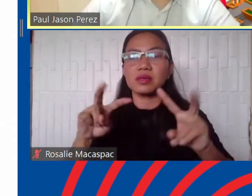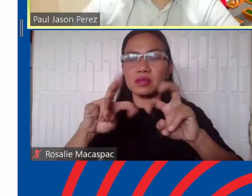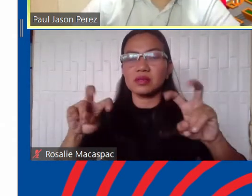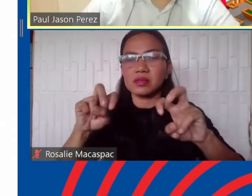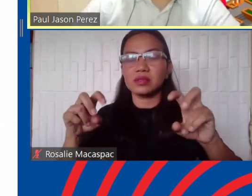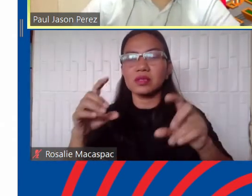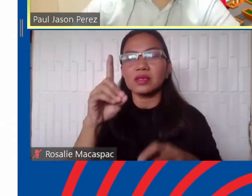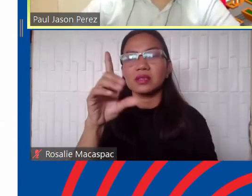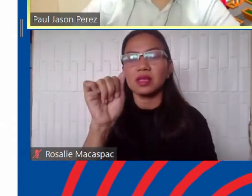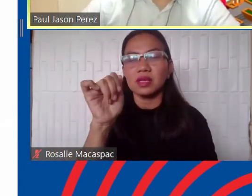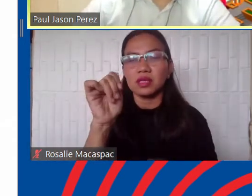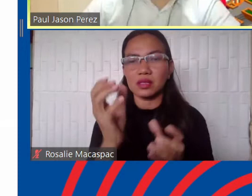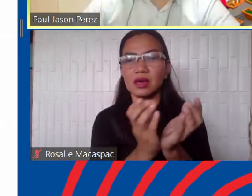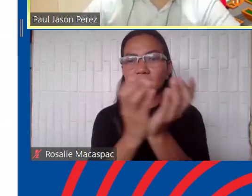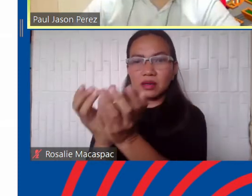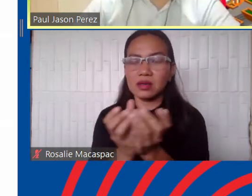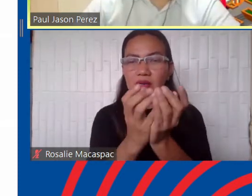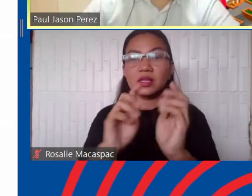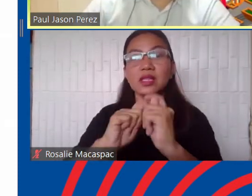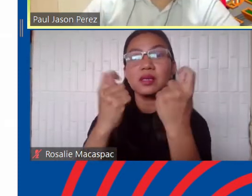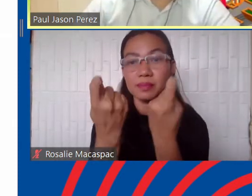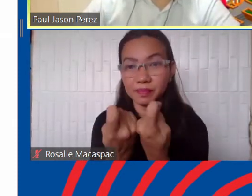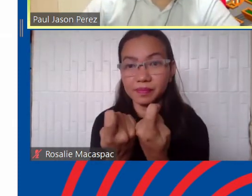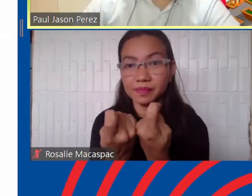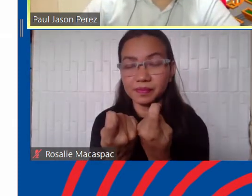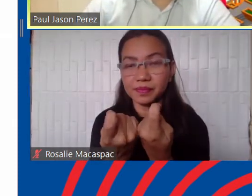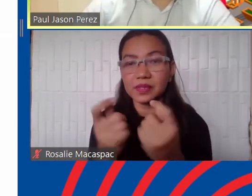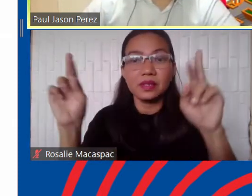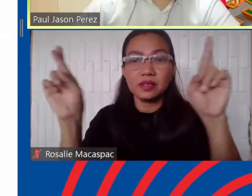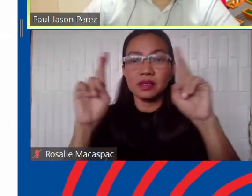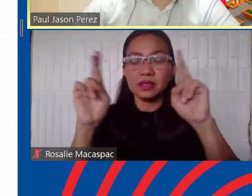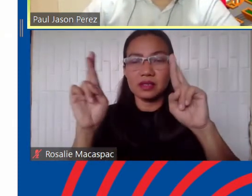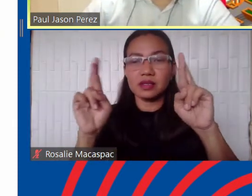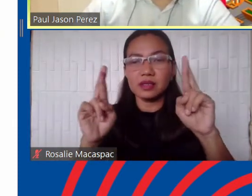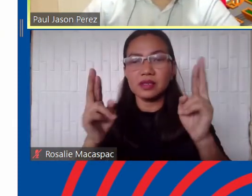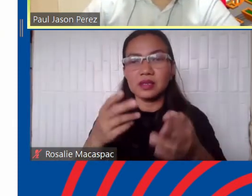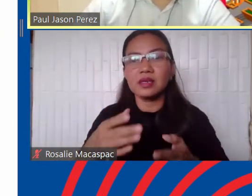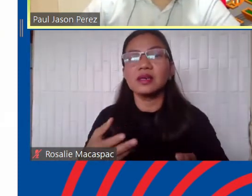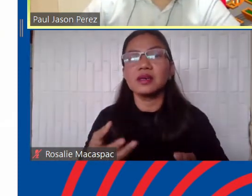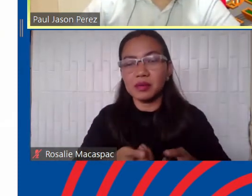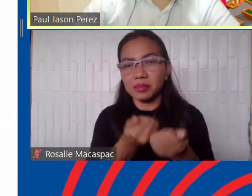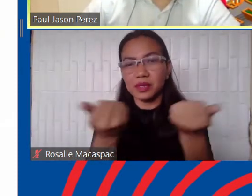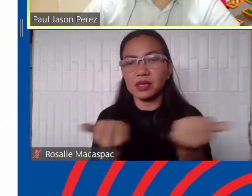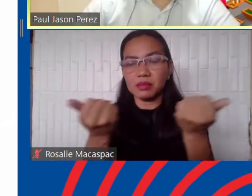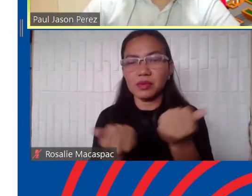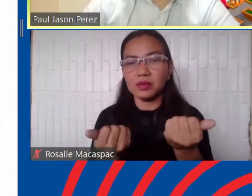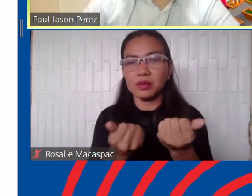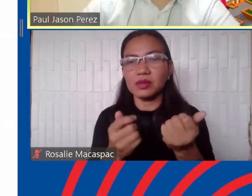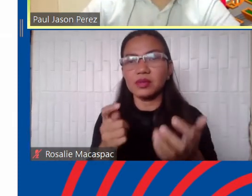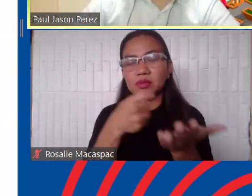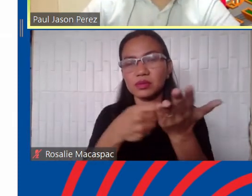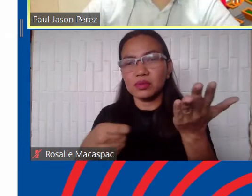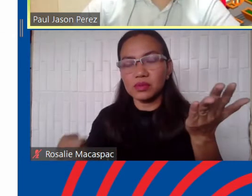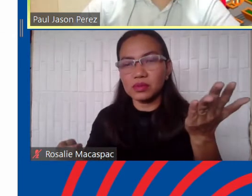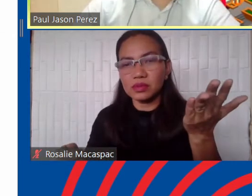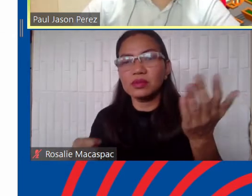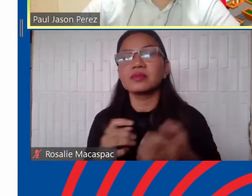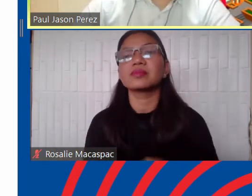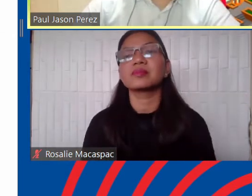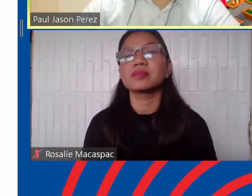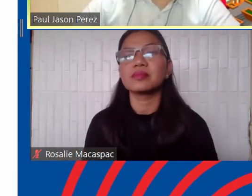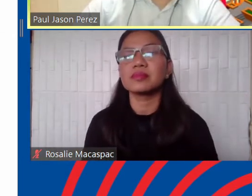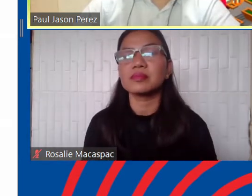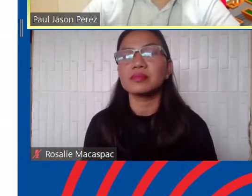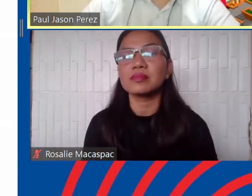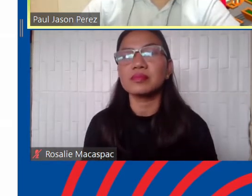So this is a very handy tool. I'm clicking on the link and hopefully I can show you. Am